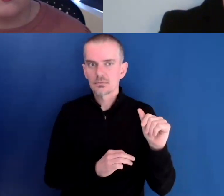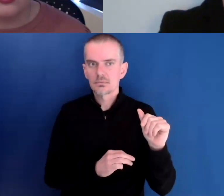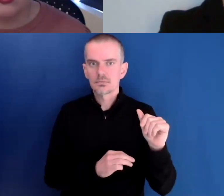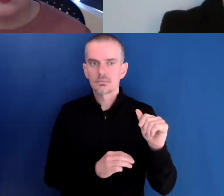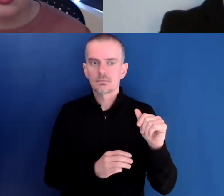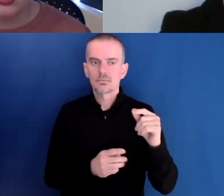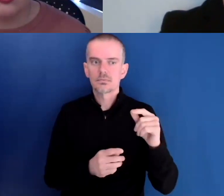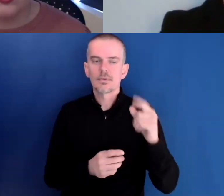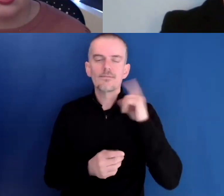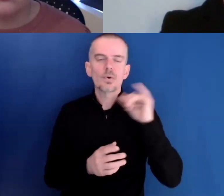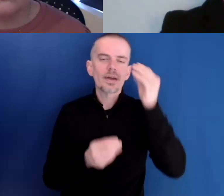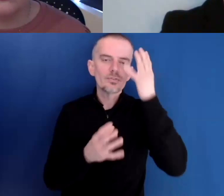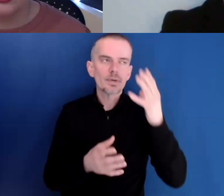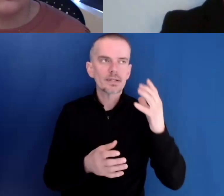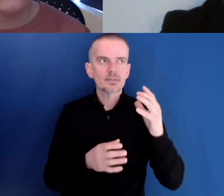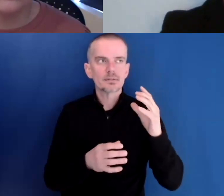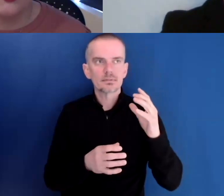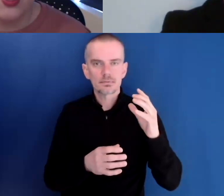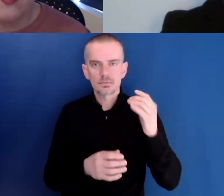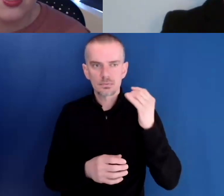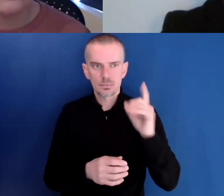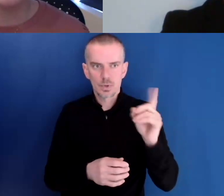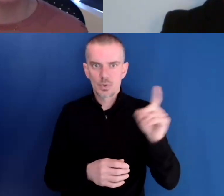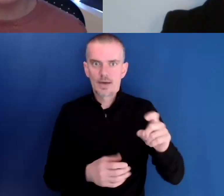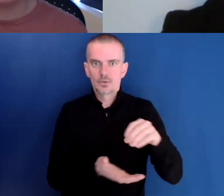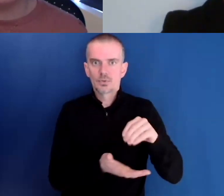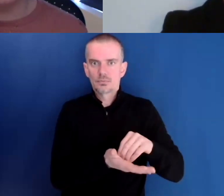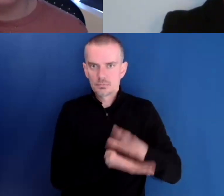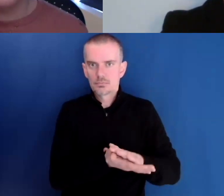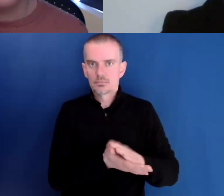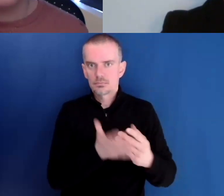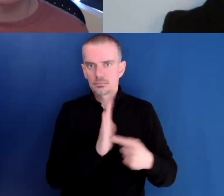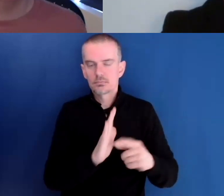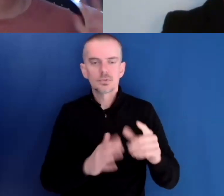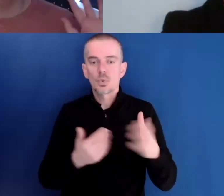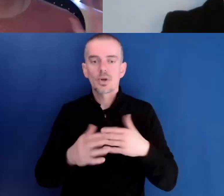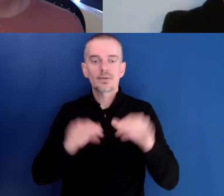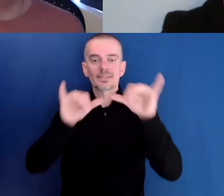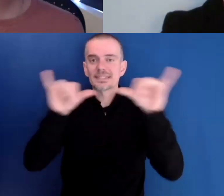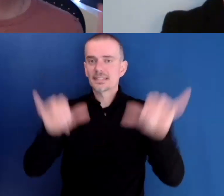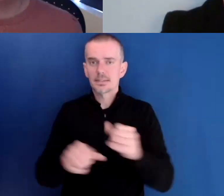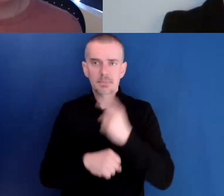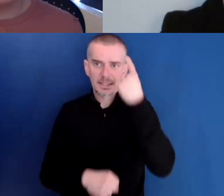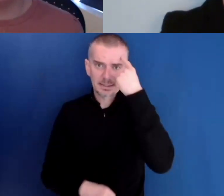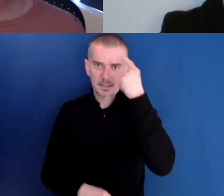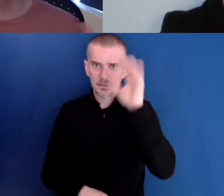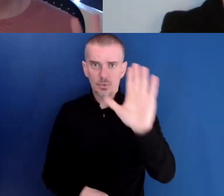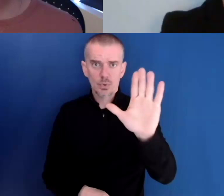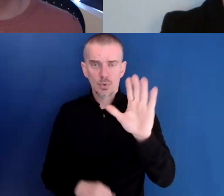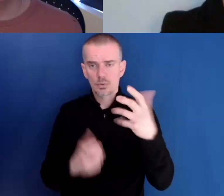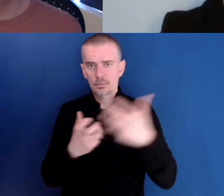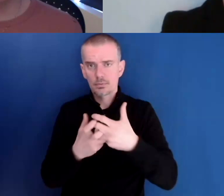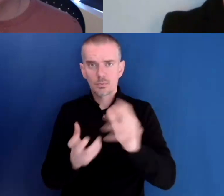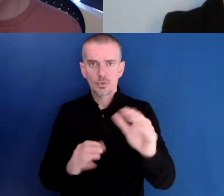record of. So you can use, whatever system makes sense and fits with your email system